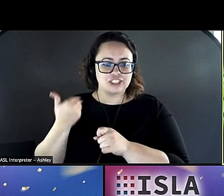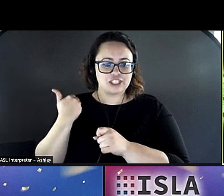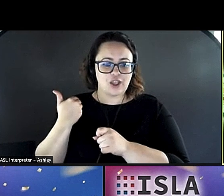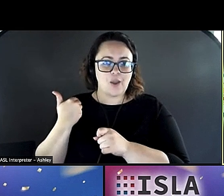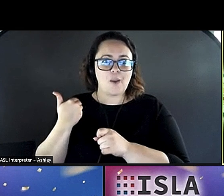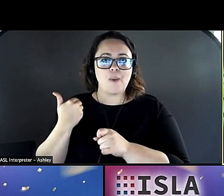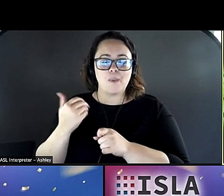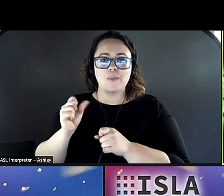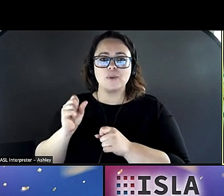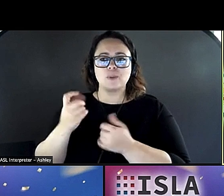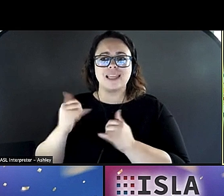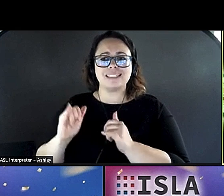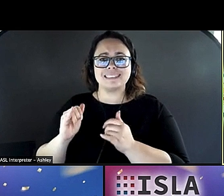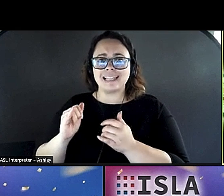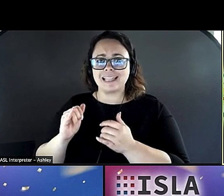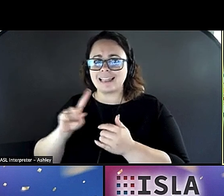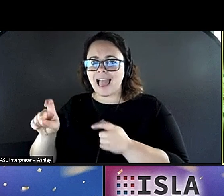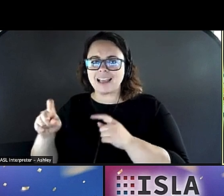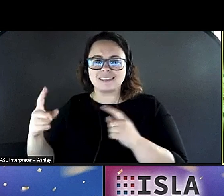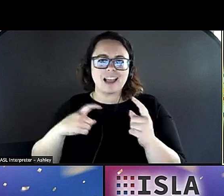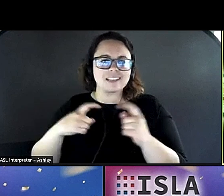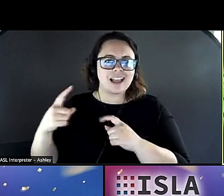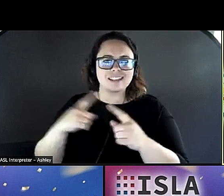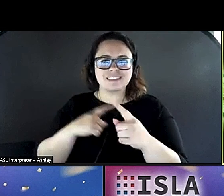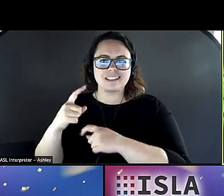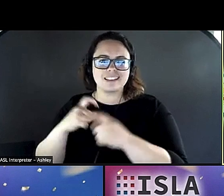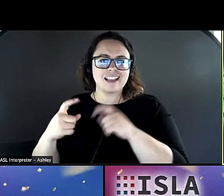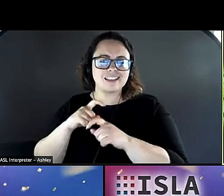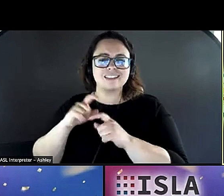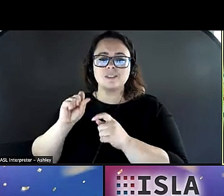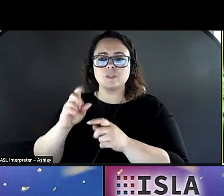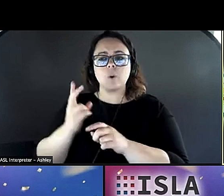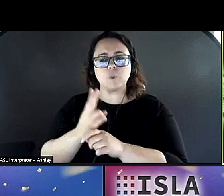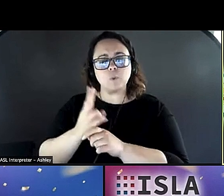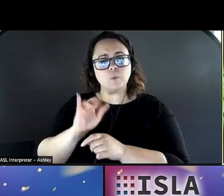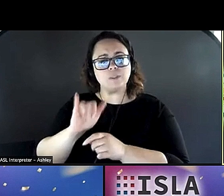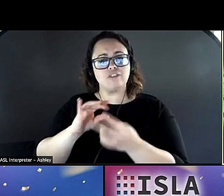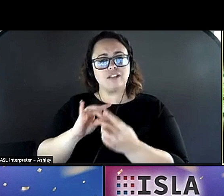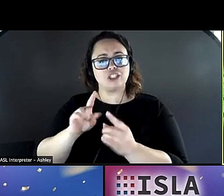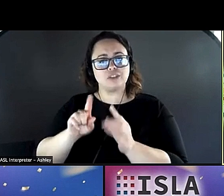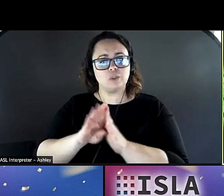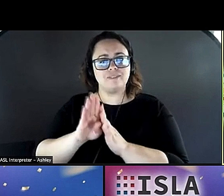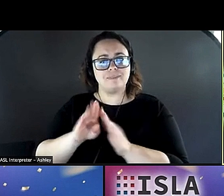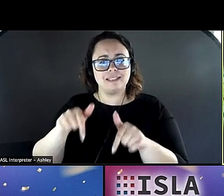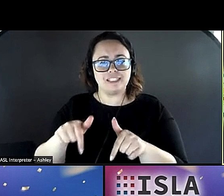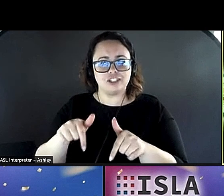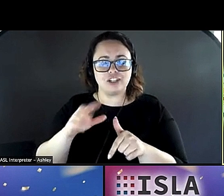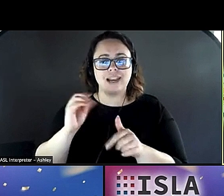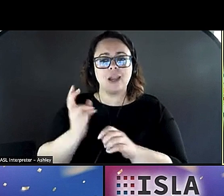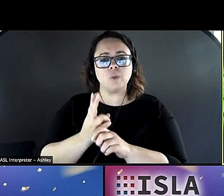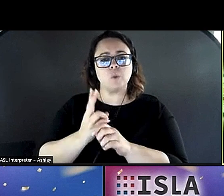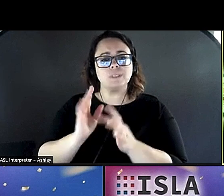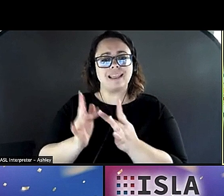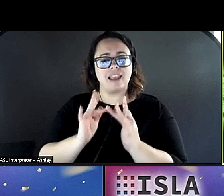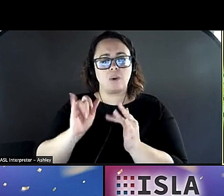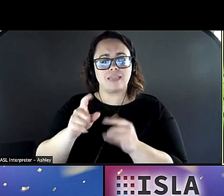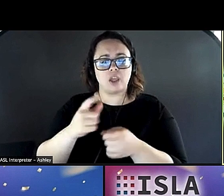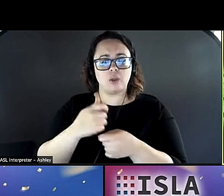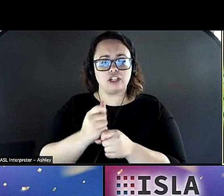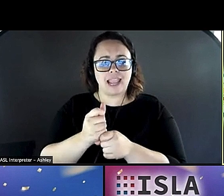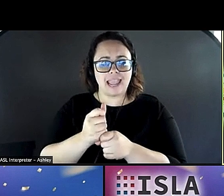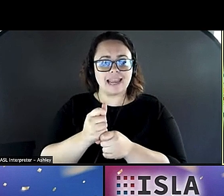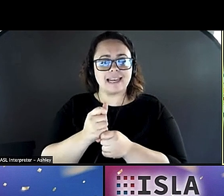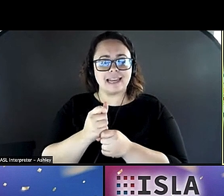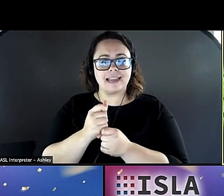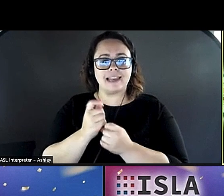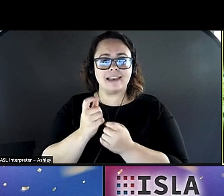they still bounce things off each other. So utilize these relationships and utilize the network that you've created, that's been